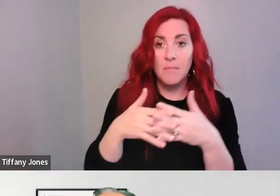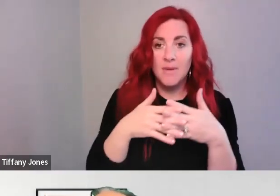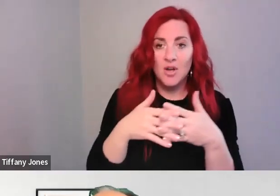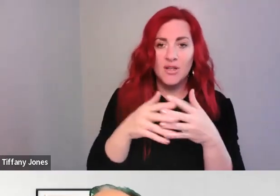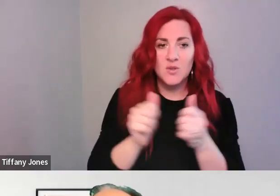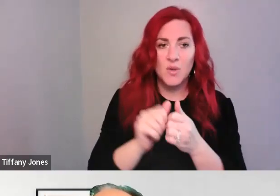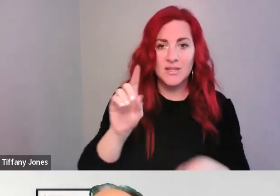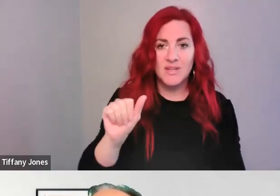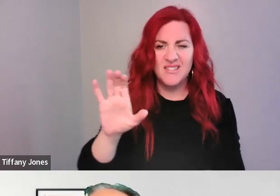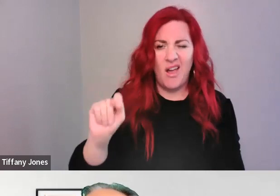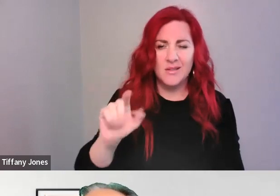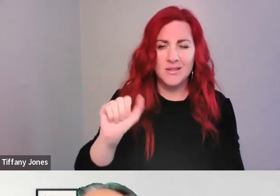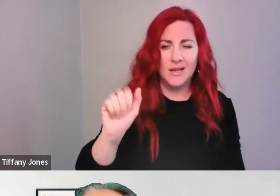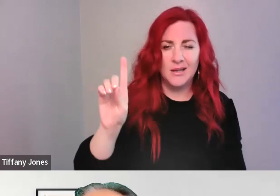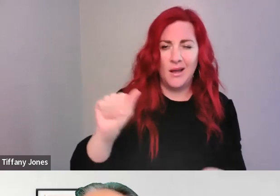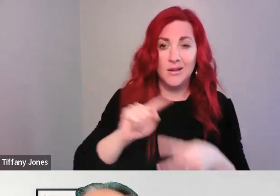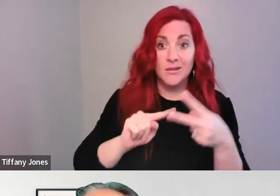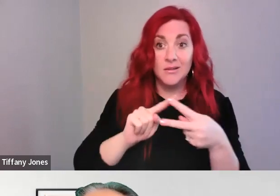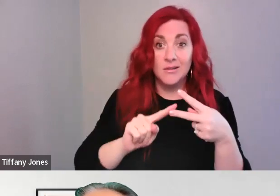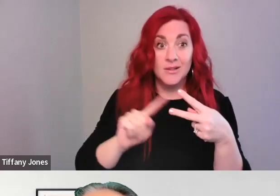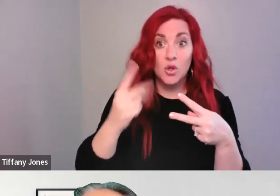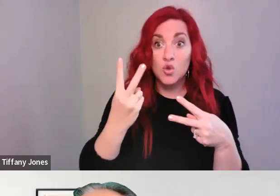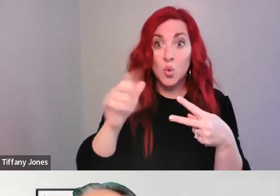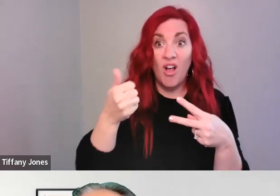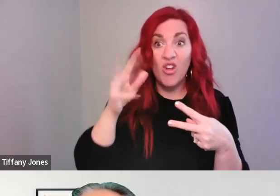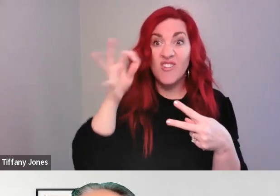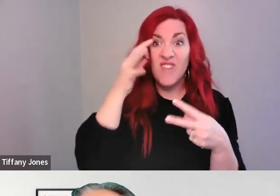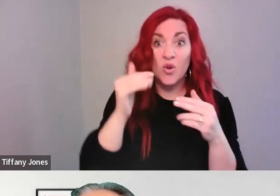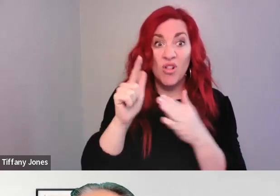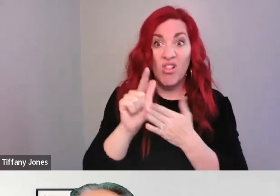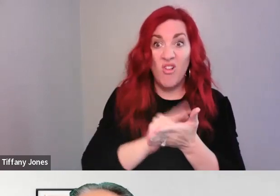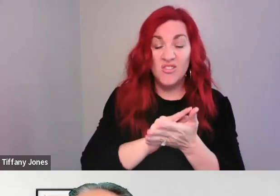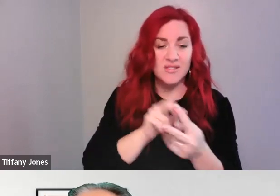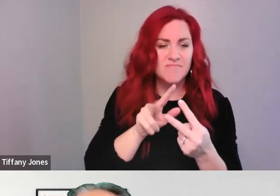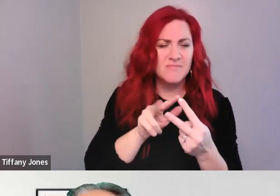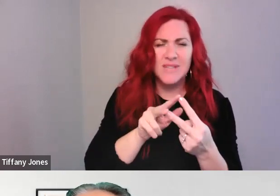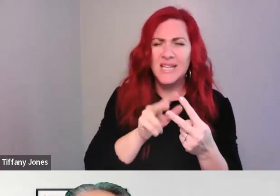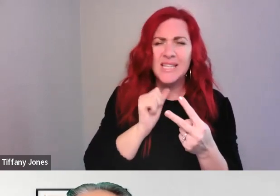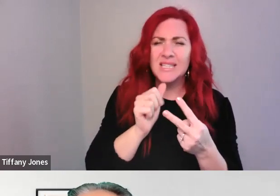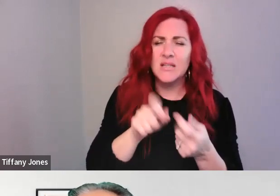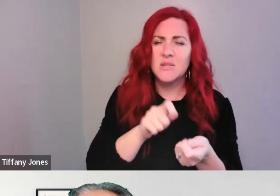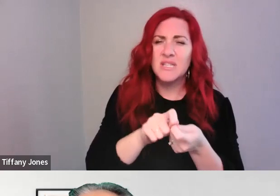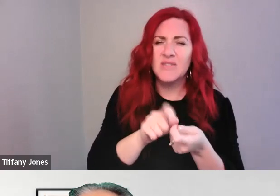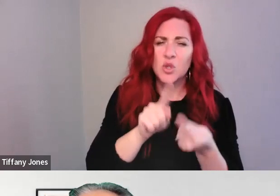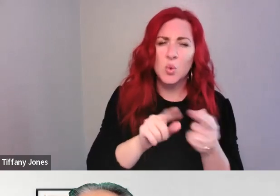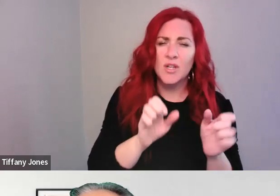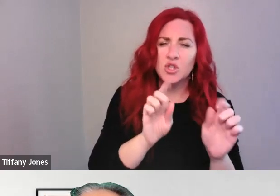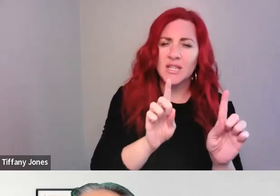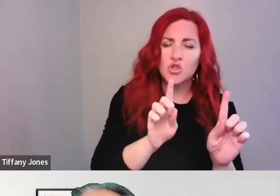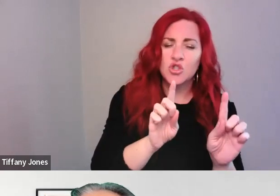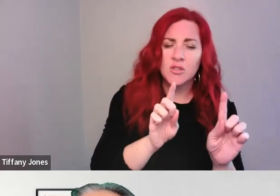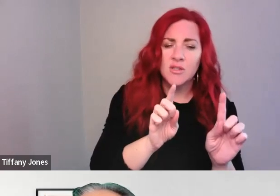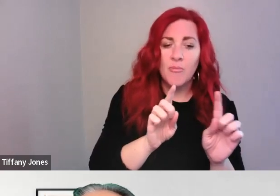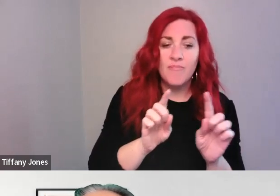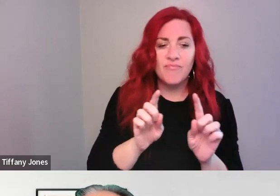Disabilities Act. So those are two other federal laws. Neither of them is specific to education. They